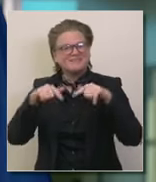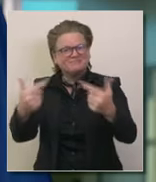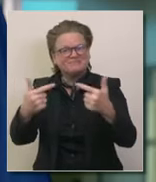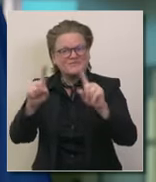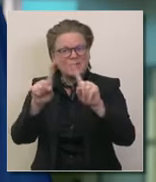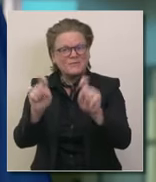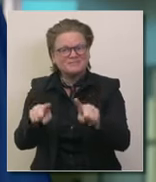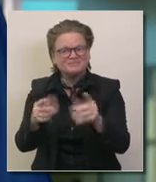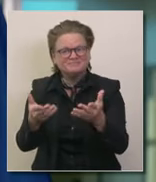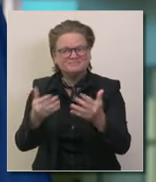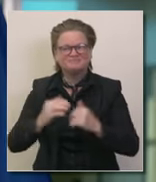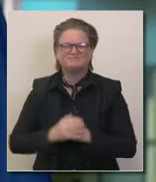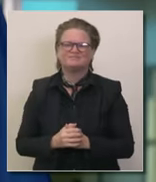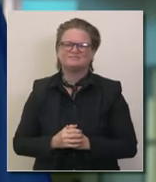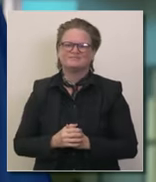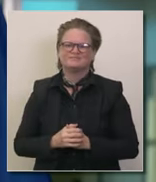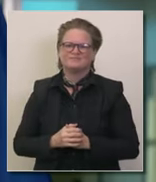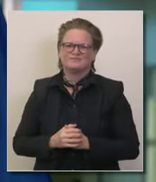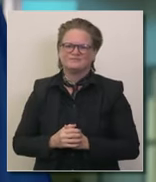Amy Jackson, AP.